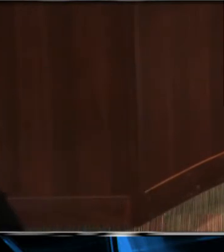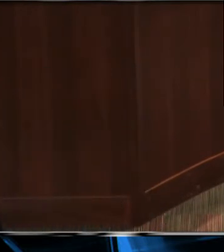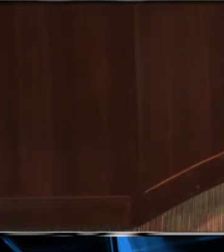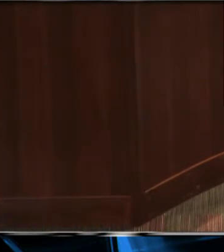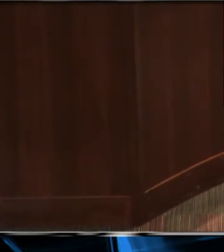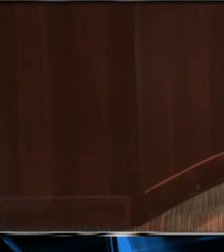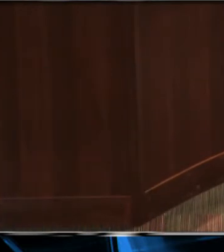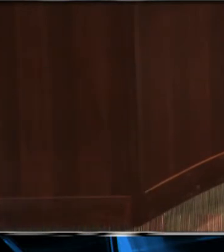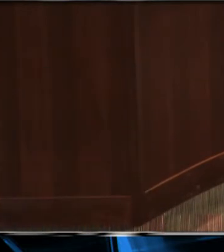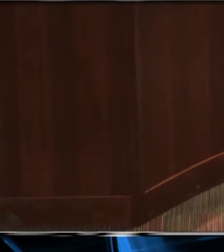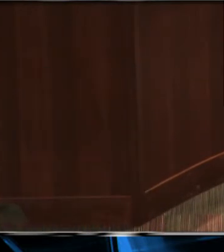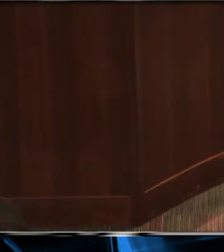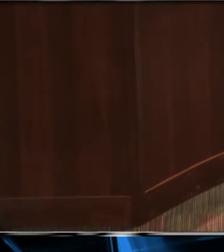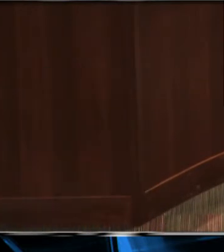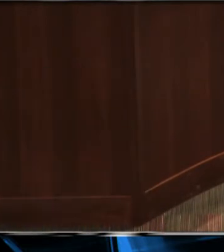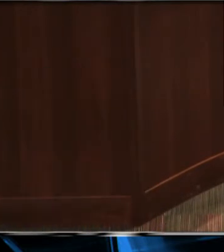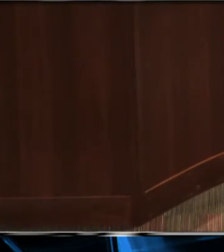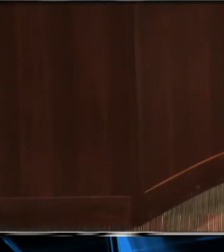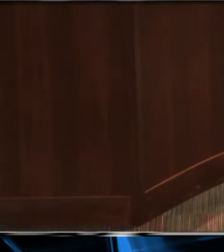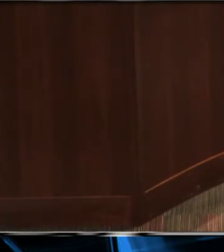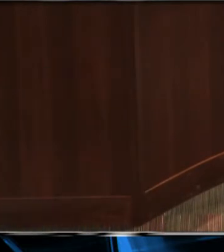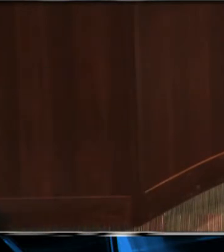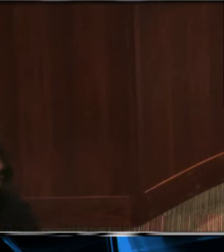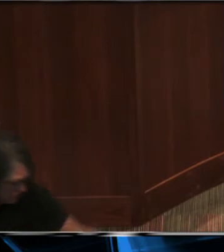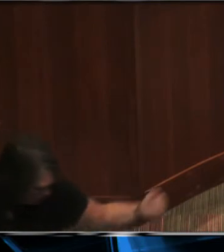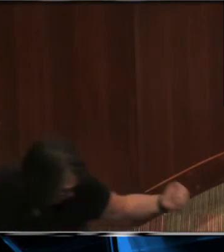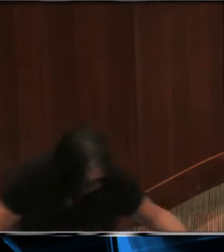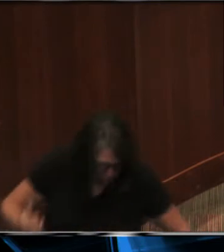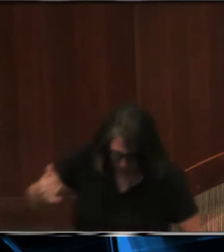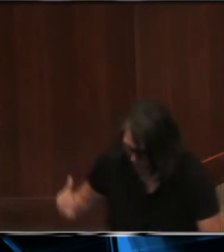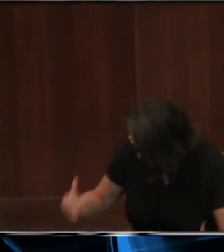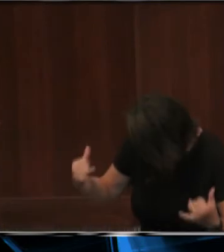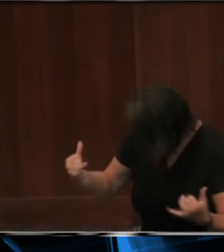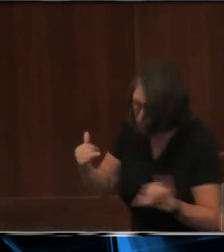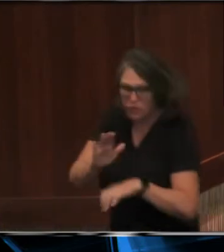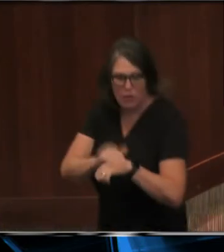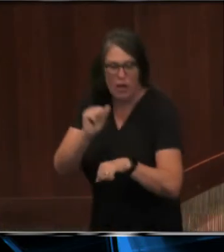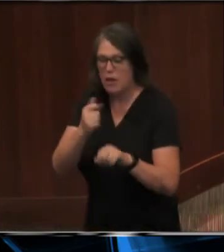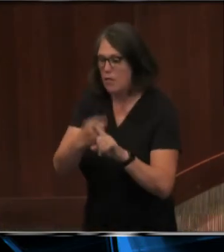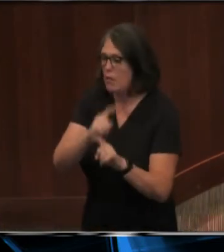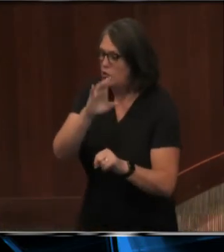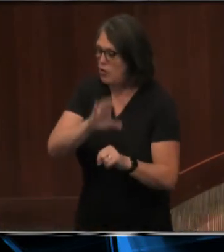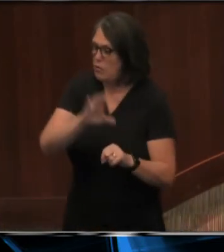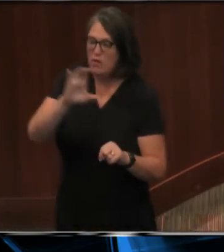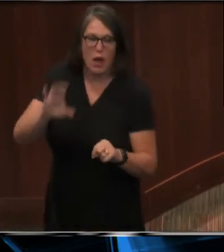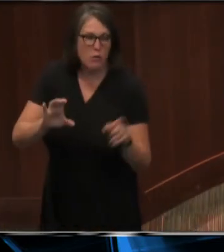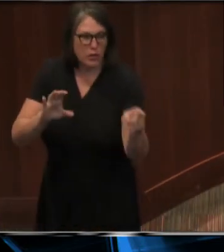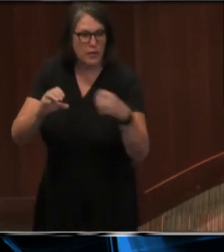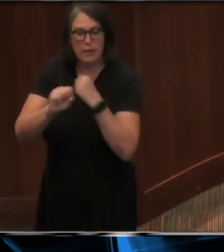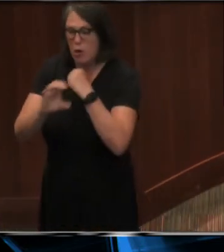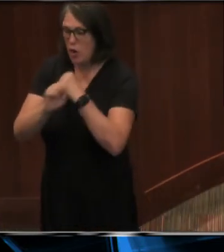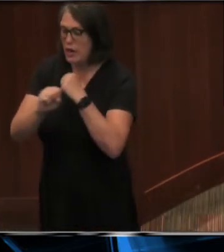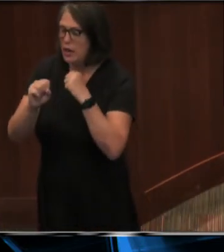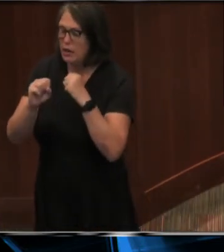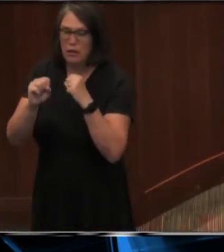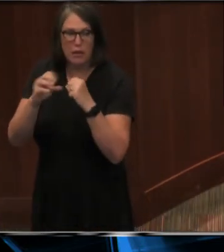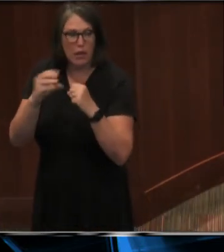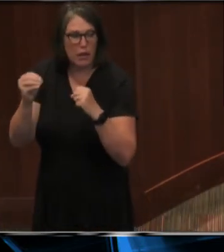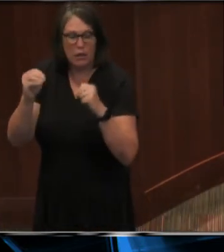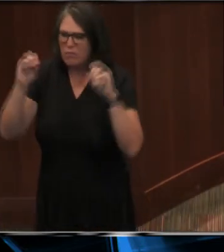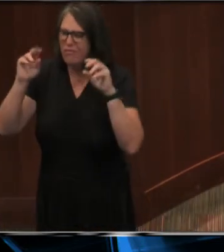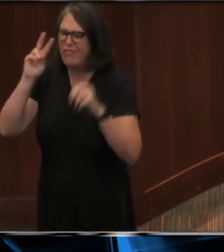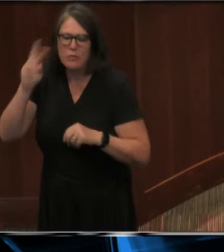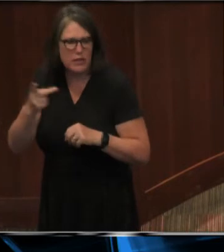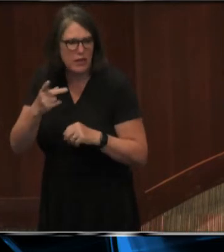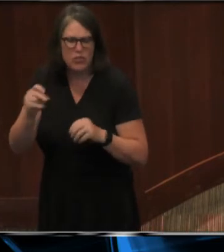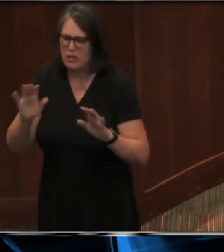And then now I would like to call up Danny Barger with the Chamber and EDC. She is their Marketing and Communications Vice President, and she has